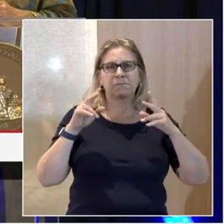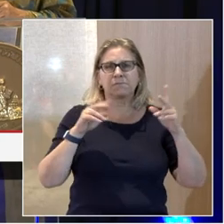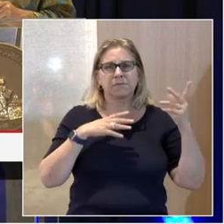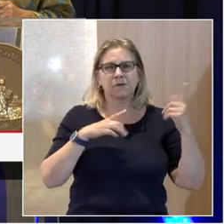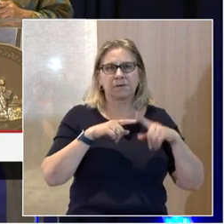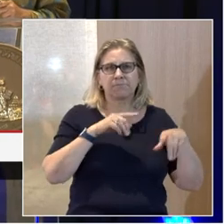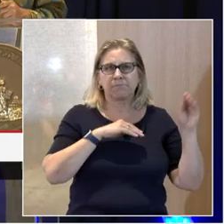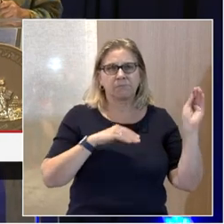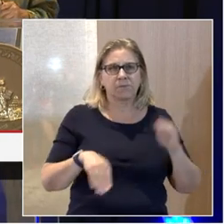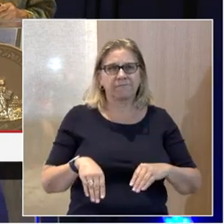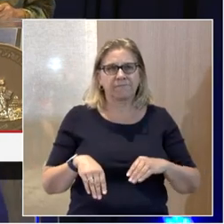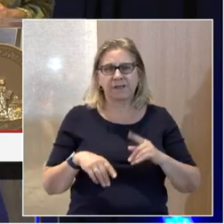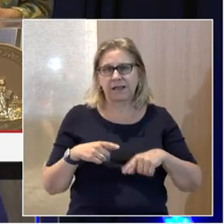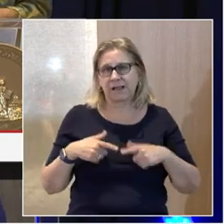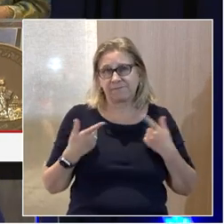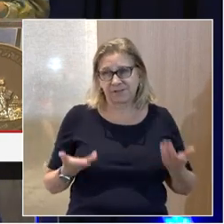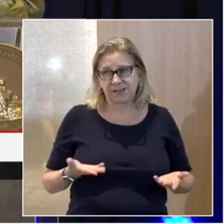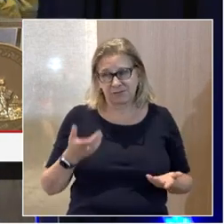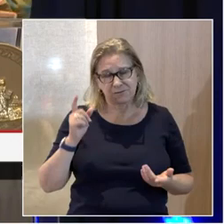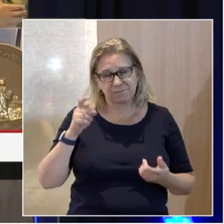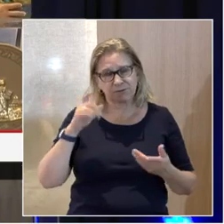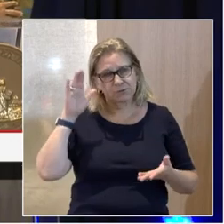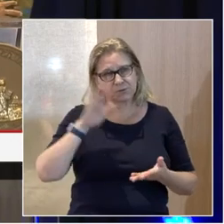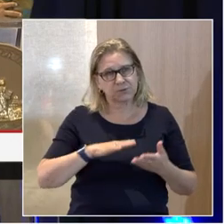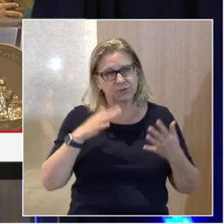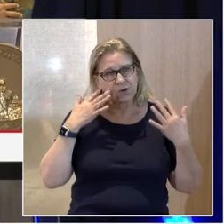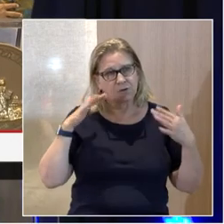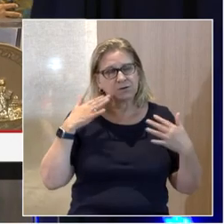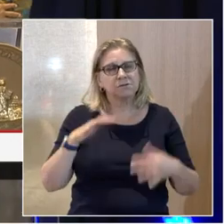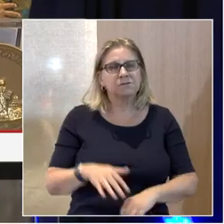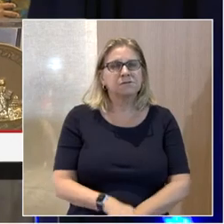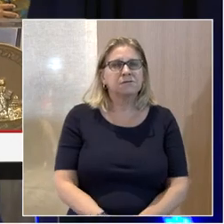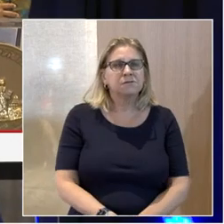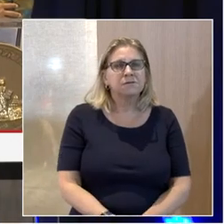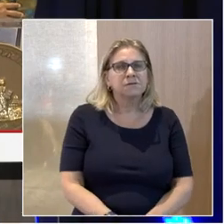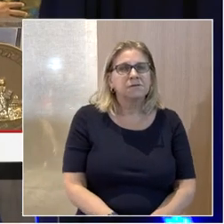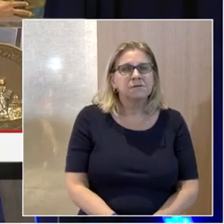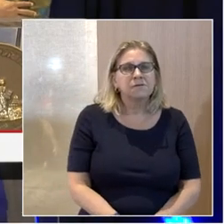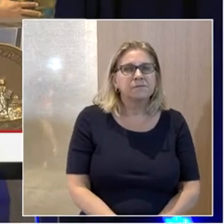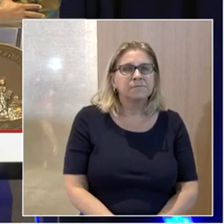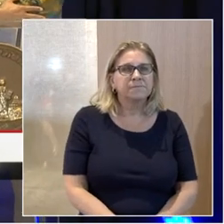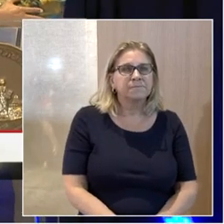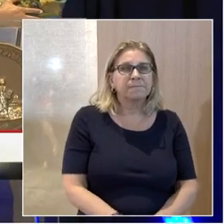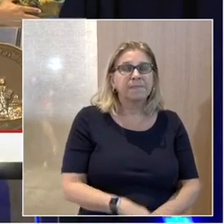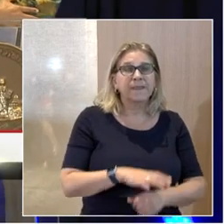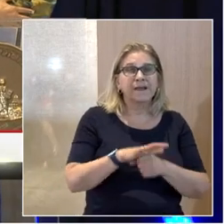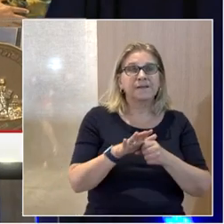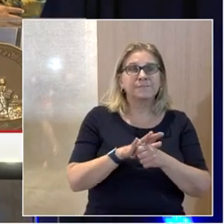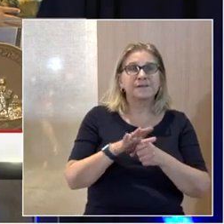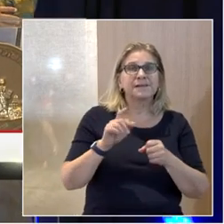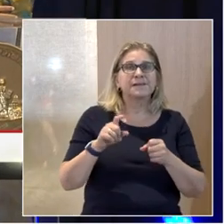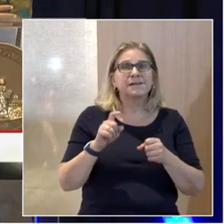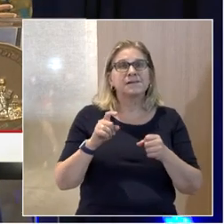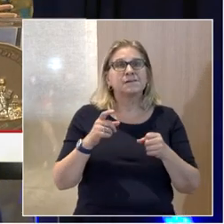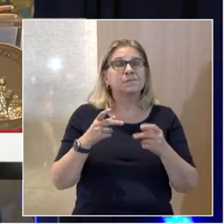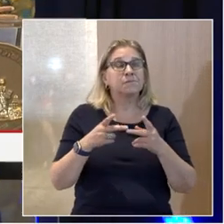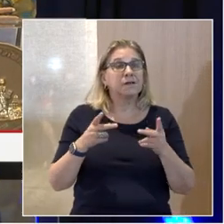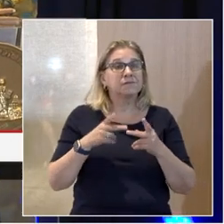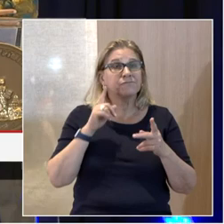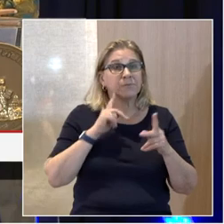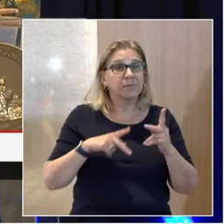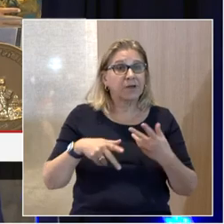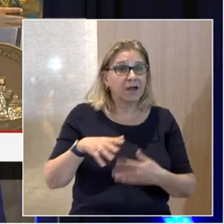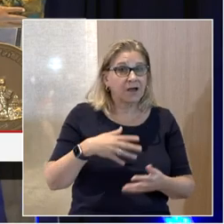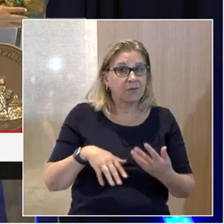That's great. Thank you. Yes. Places for people to hang out other than just